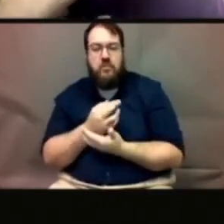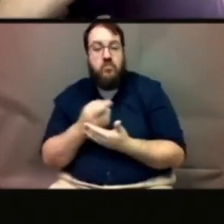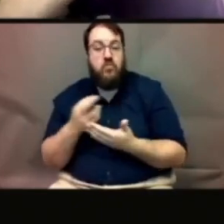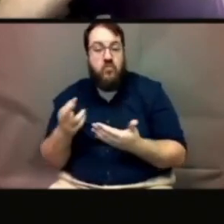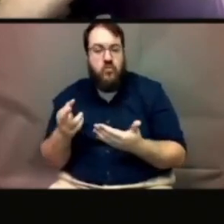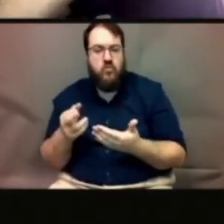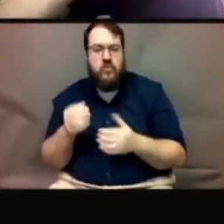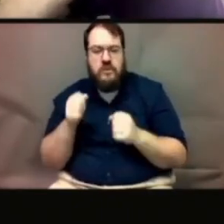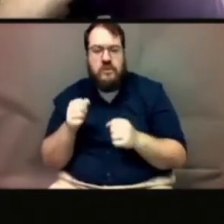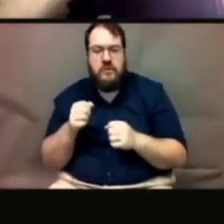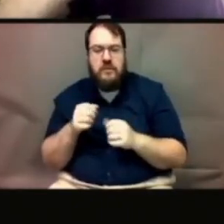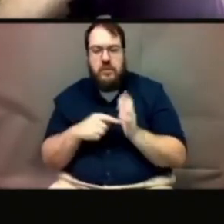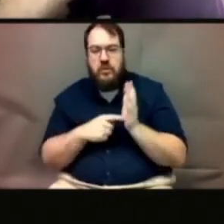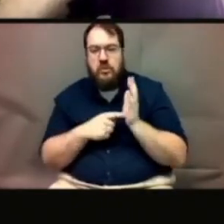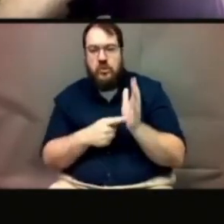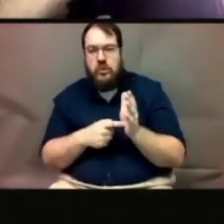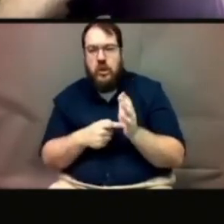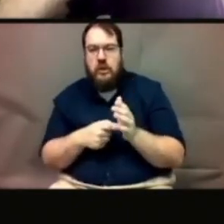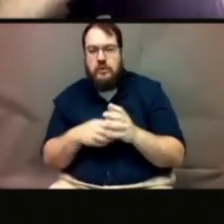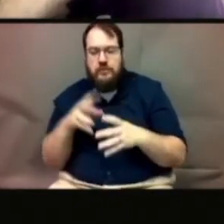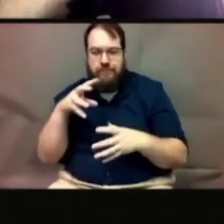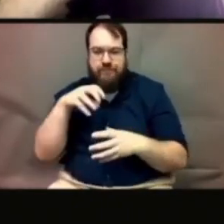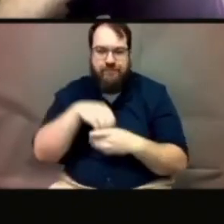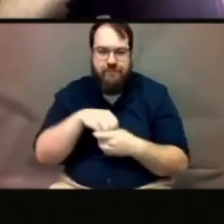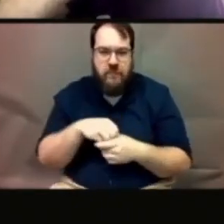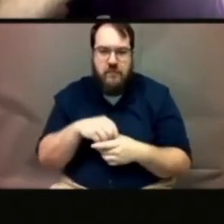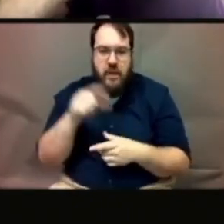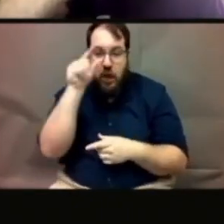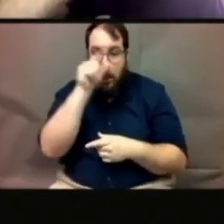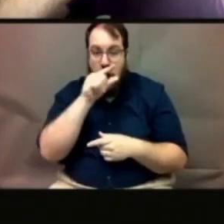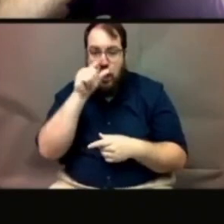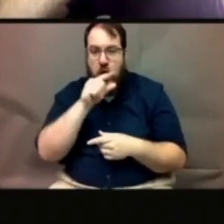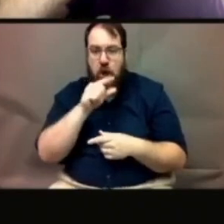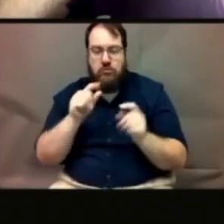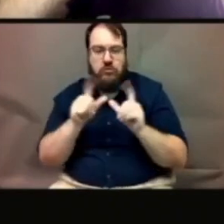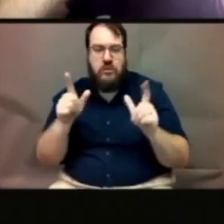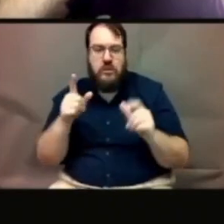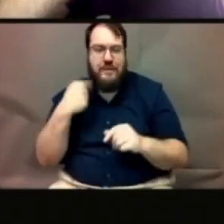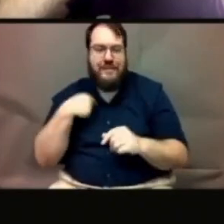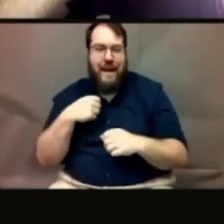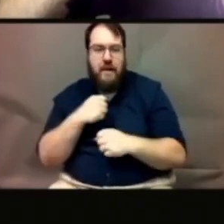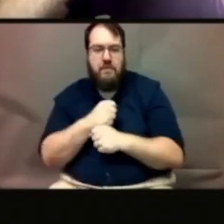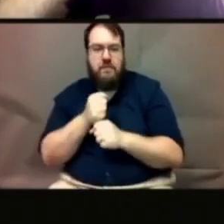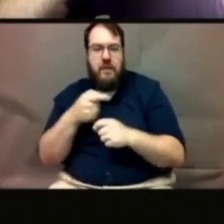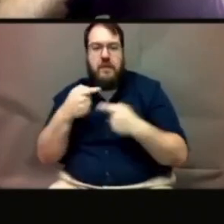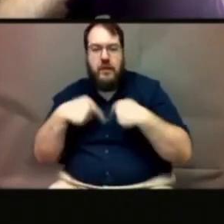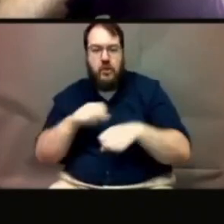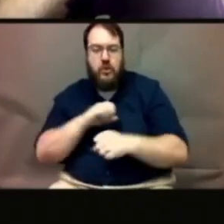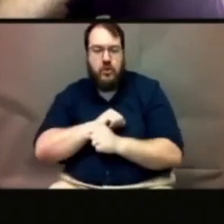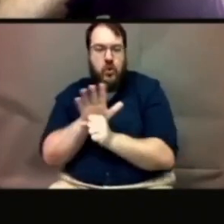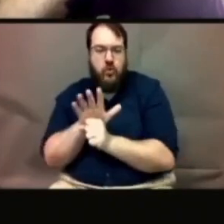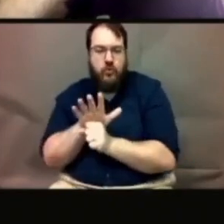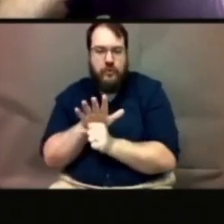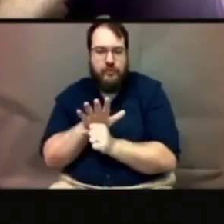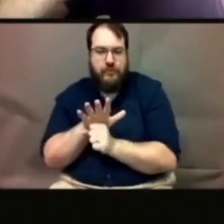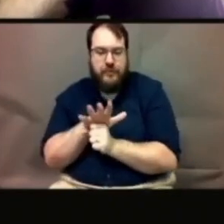to some embeddable Google slides I made for teachers during COVID. And I lost